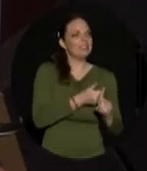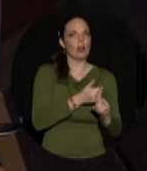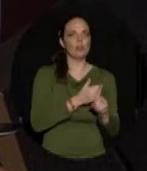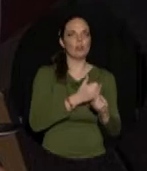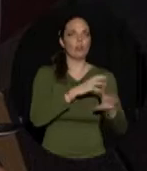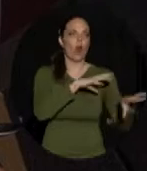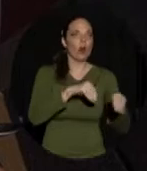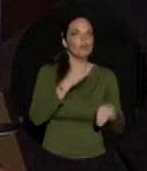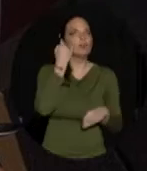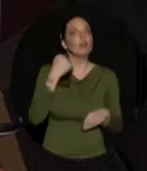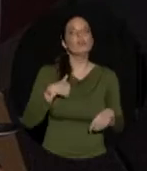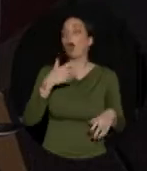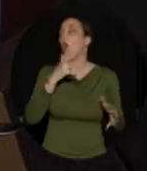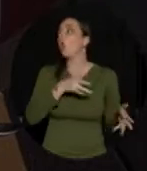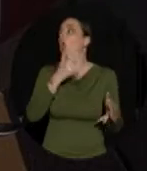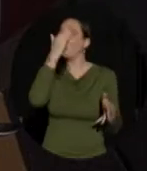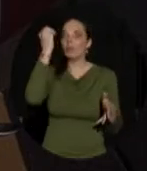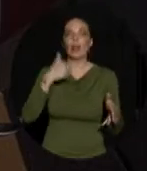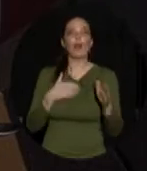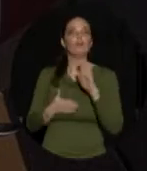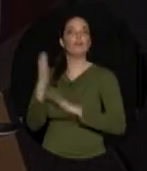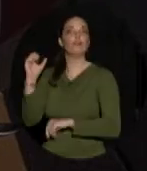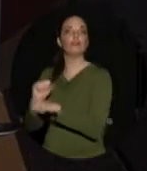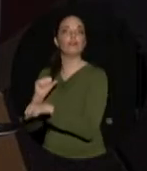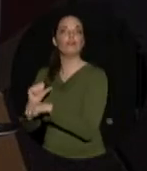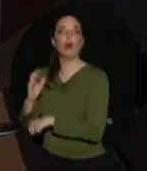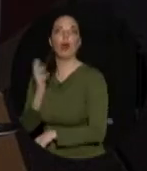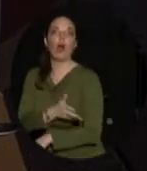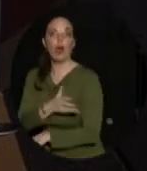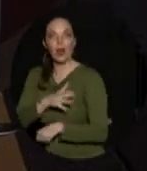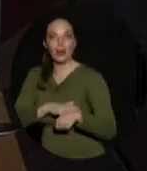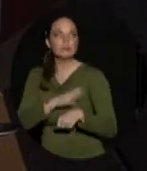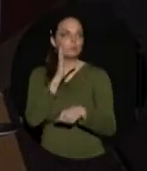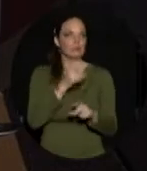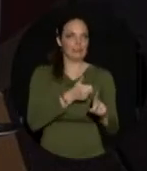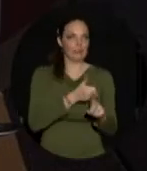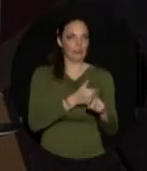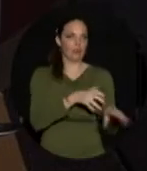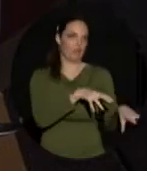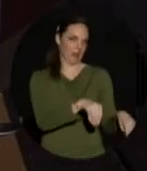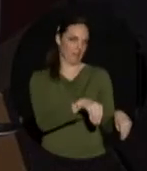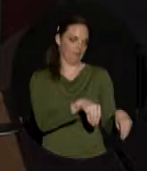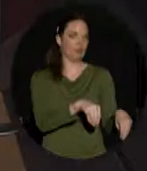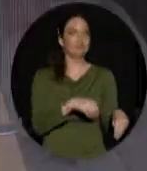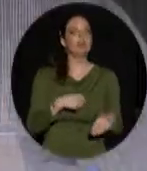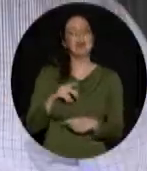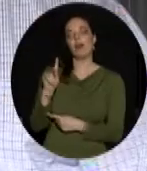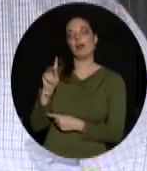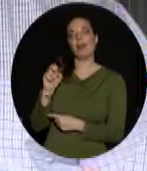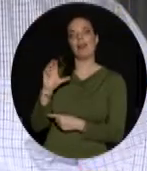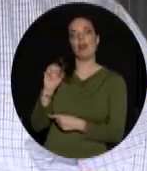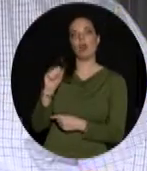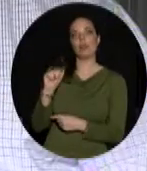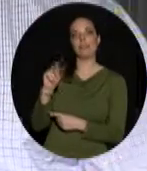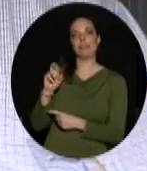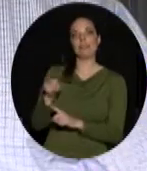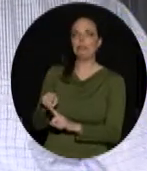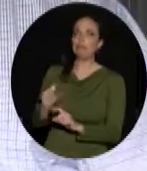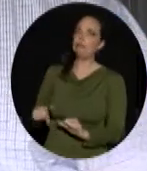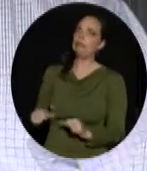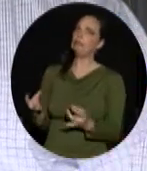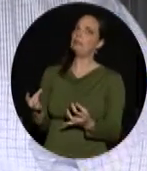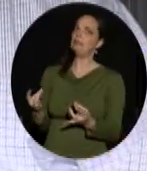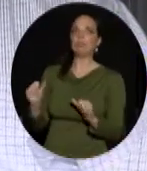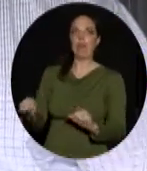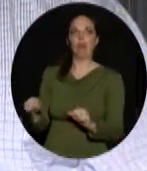you forget to turn it off, maybe when you go to work in the morning or something like that, it'll shut itself off. The kerosene ones can be tricky. They can spark